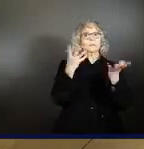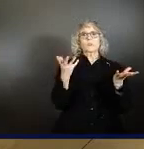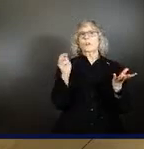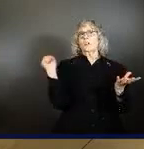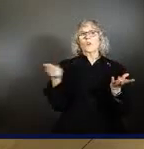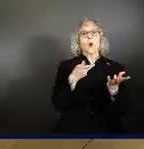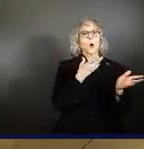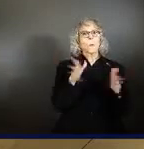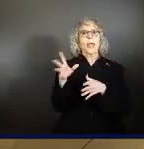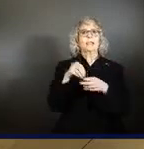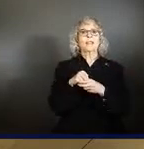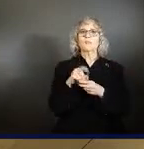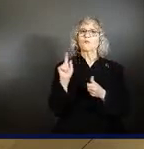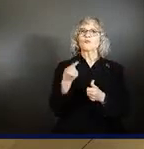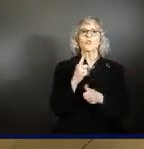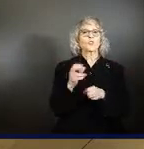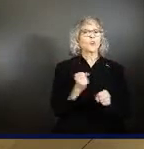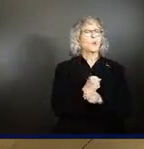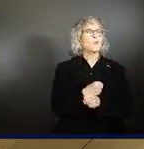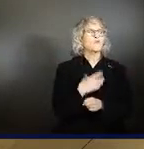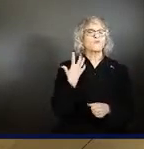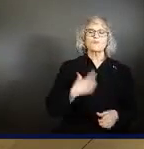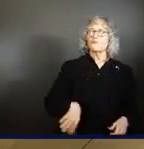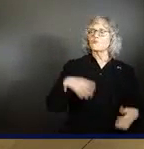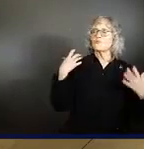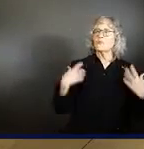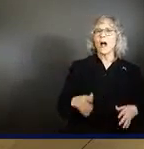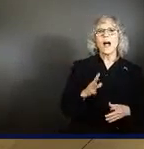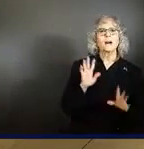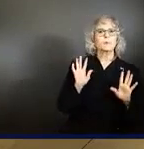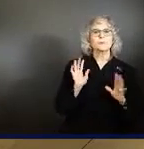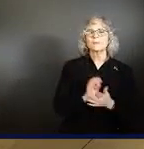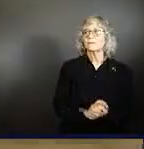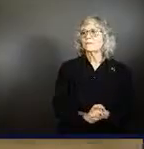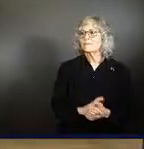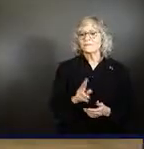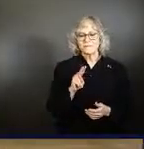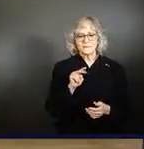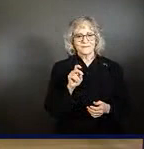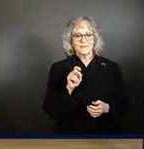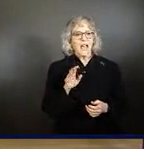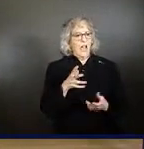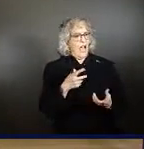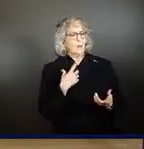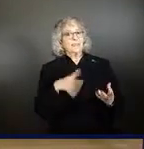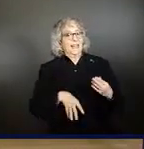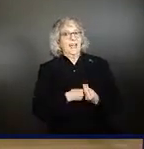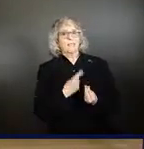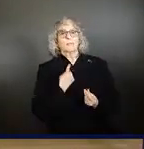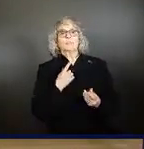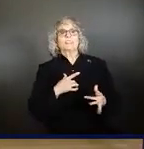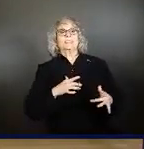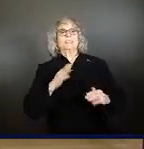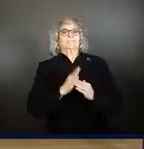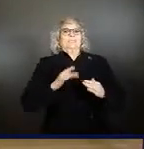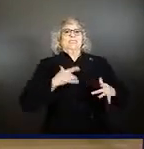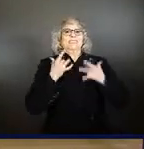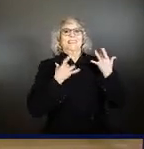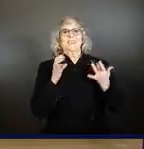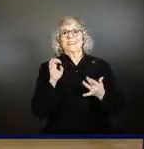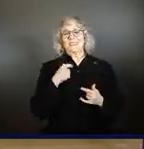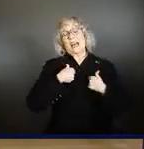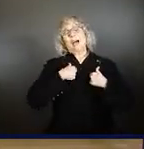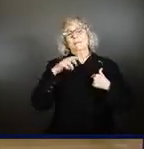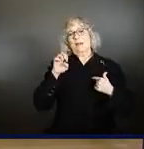year. It's really, really great depth. Yeah, if I might add, the most exciting to me, at least as an exoplanet